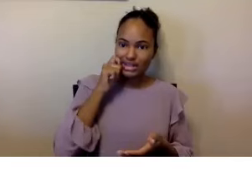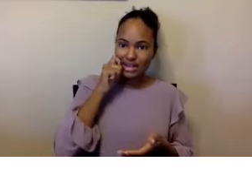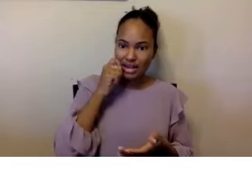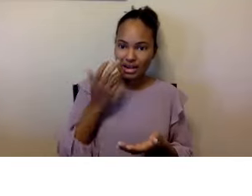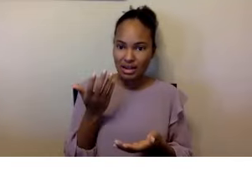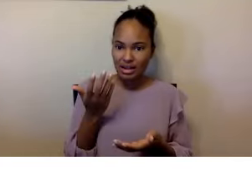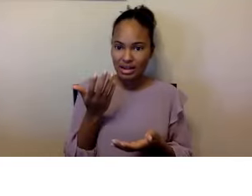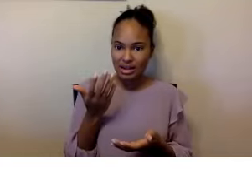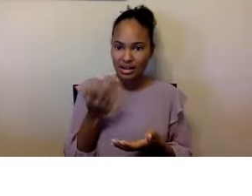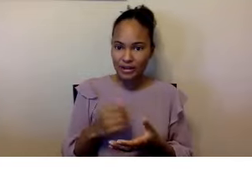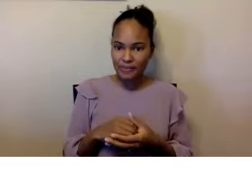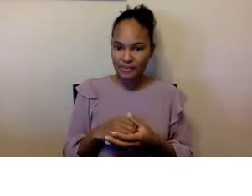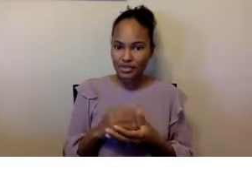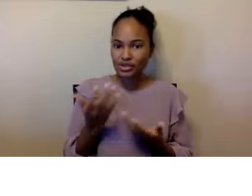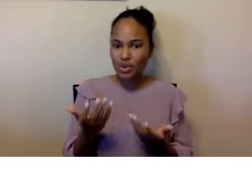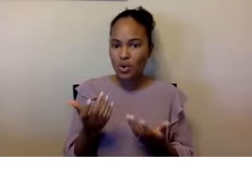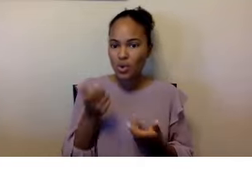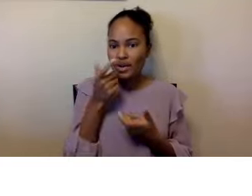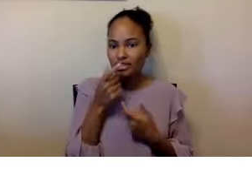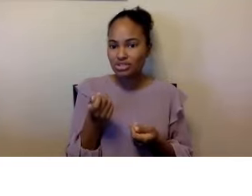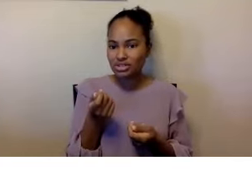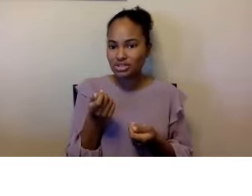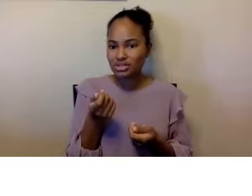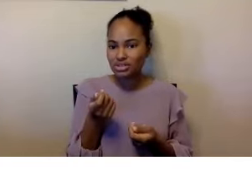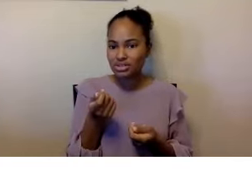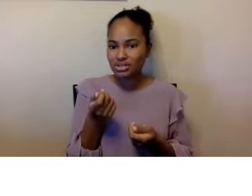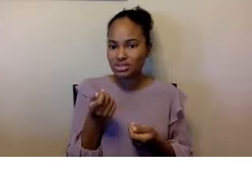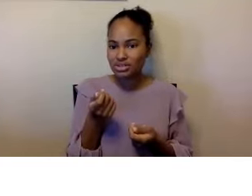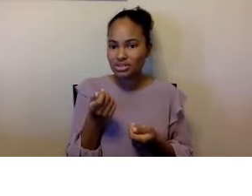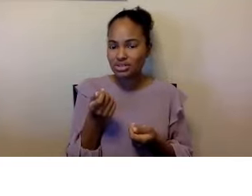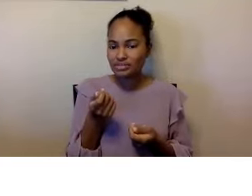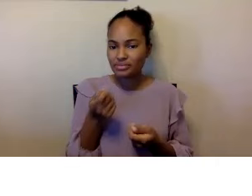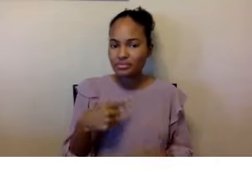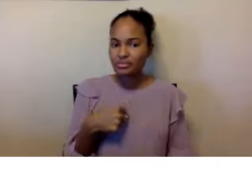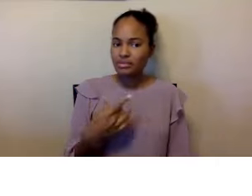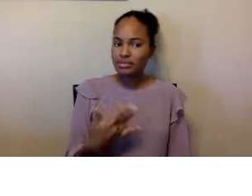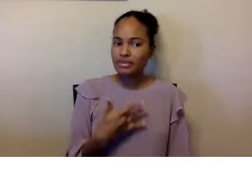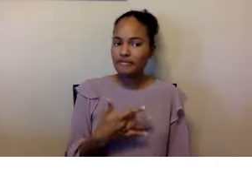Yeah, it's interesting. I